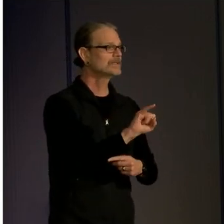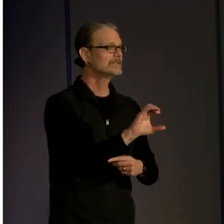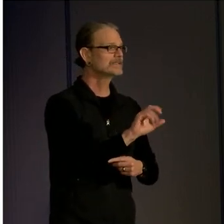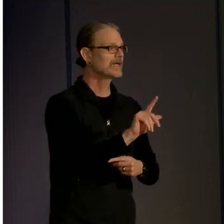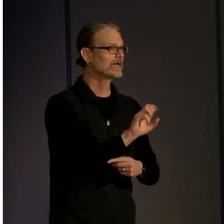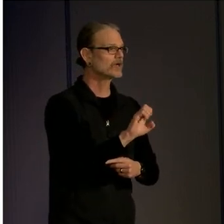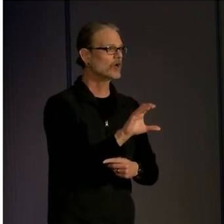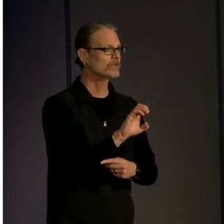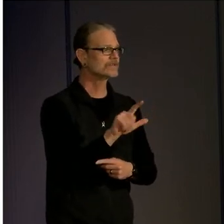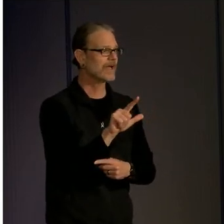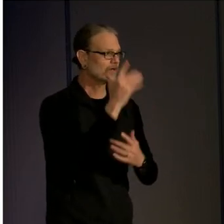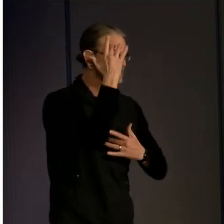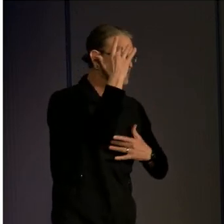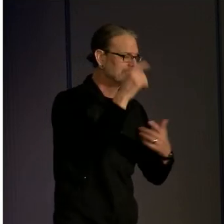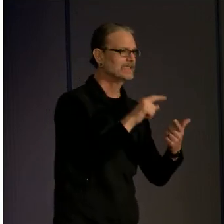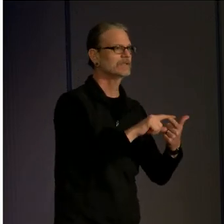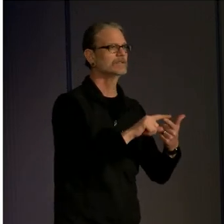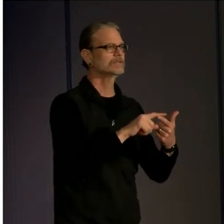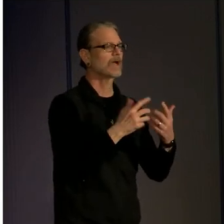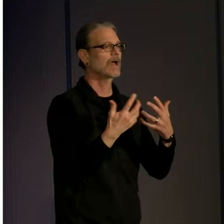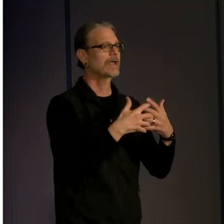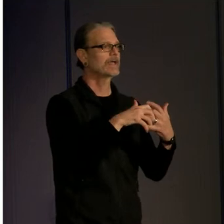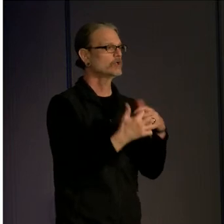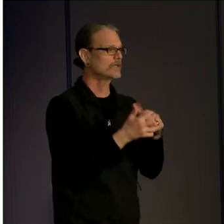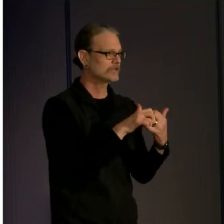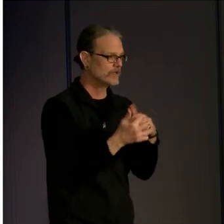COVID, intersectionality,